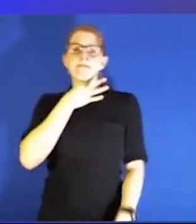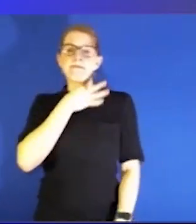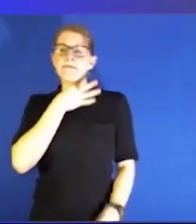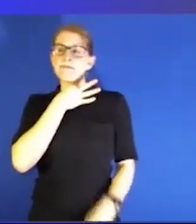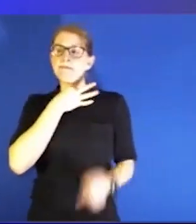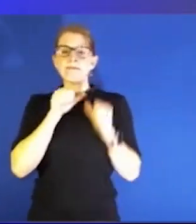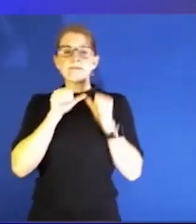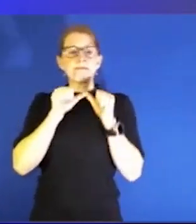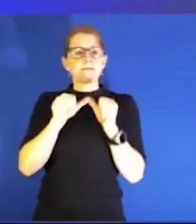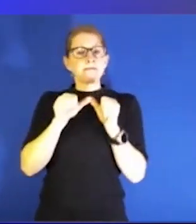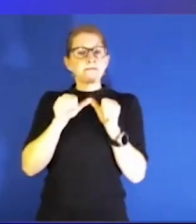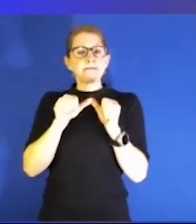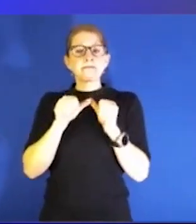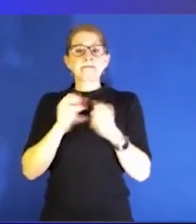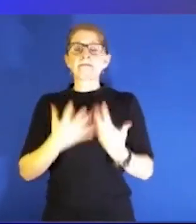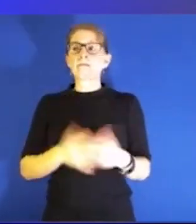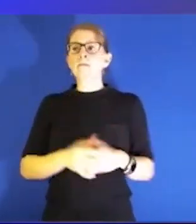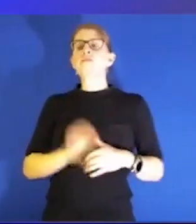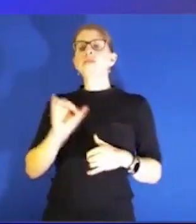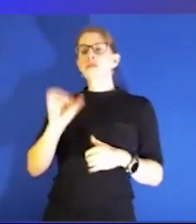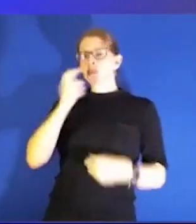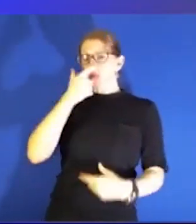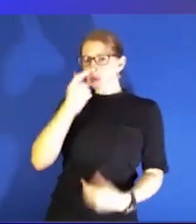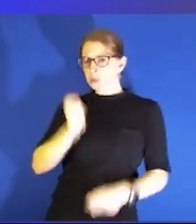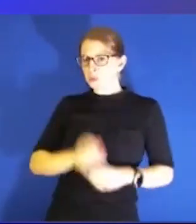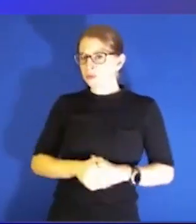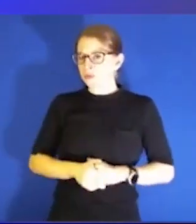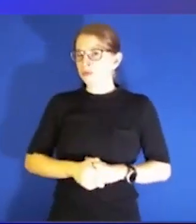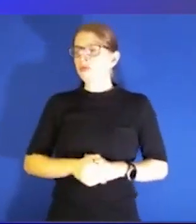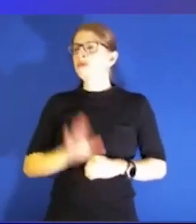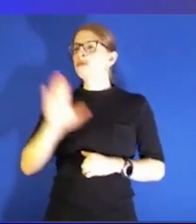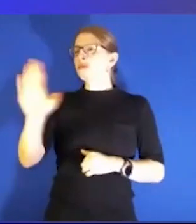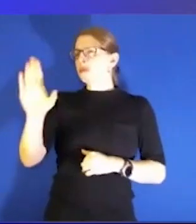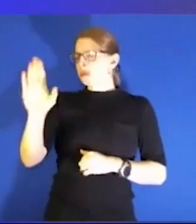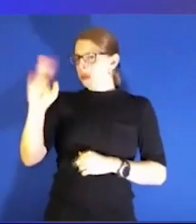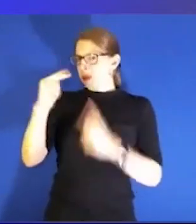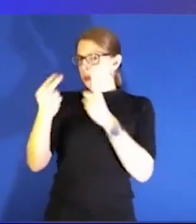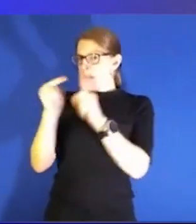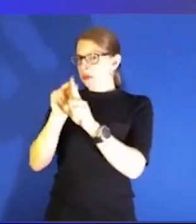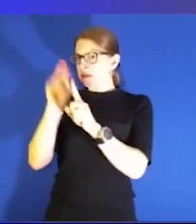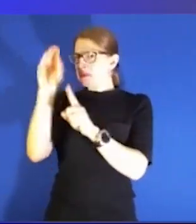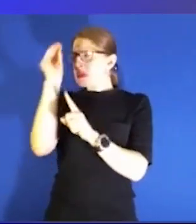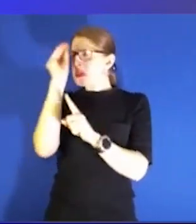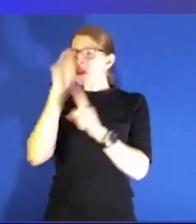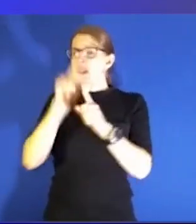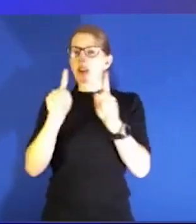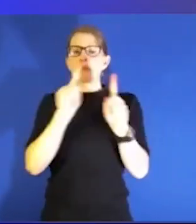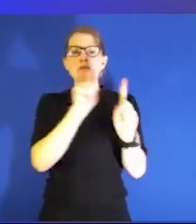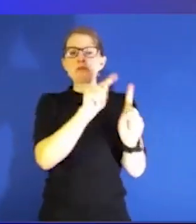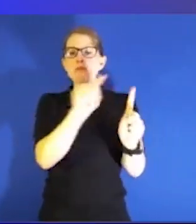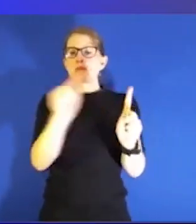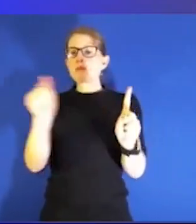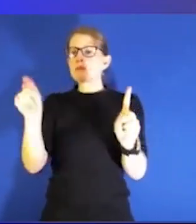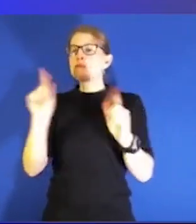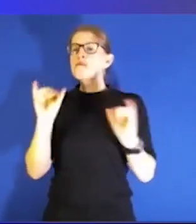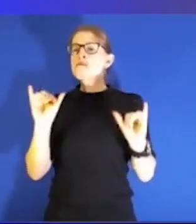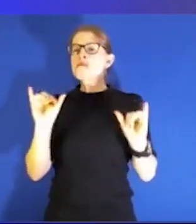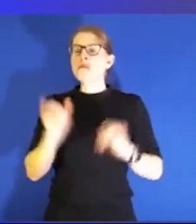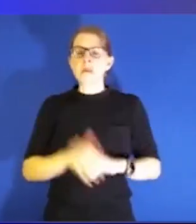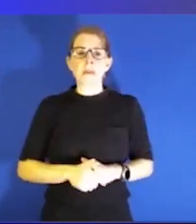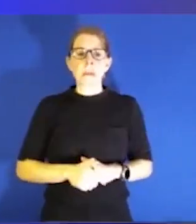then that is interesting, right? To find other points of view versus feeling like, well, I can't hear that person. It's going to, destroy me